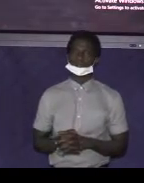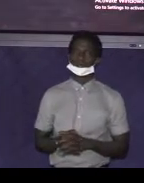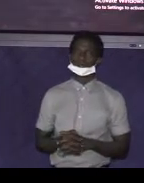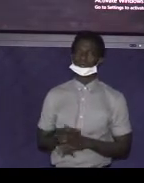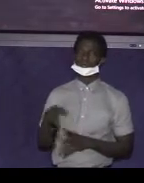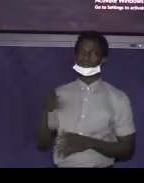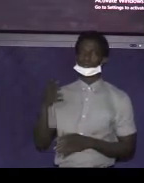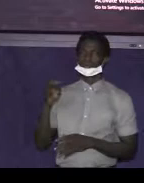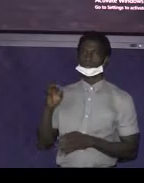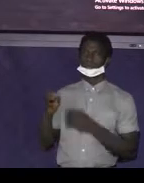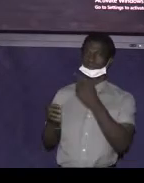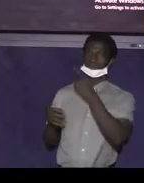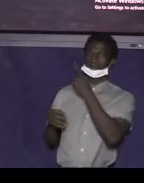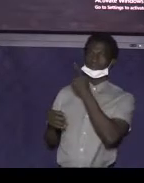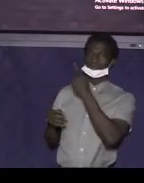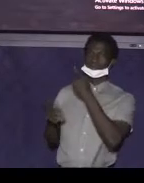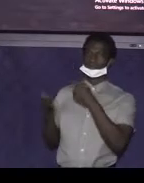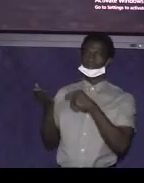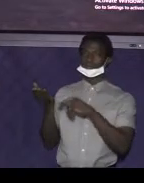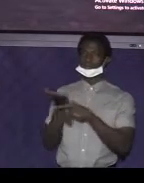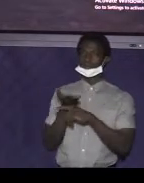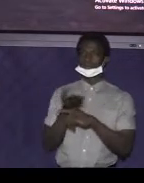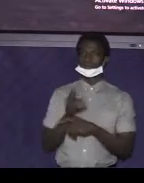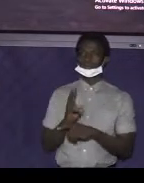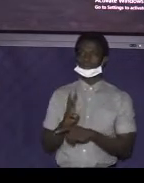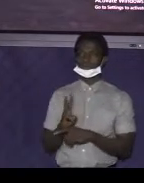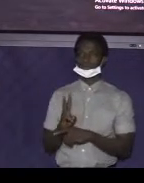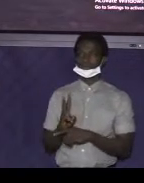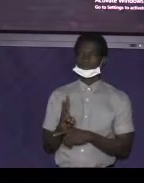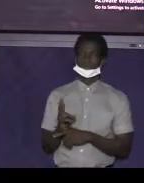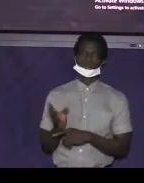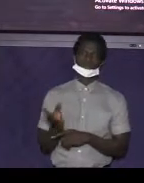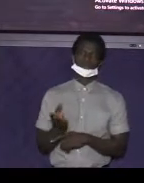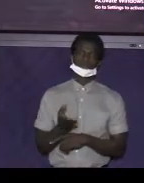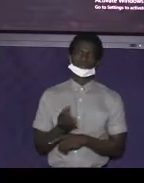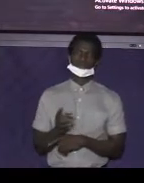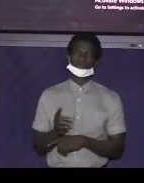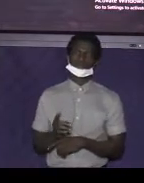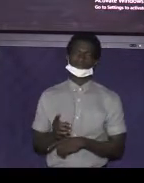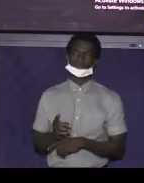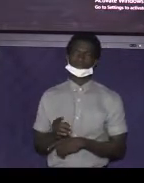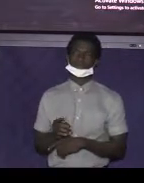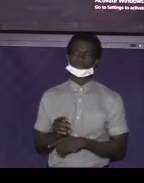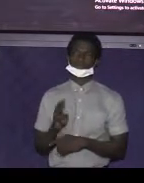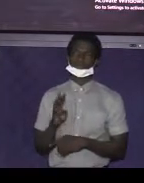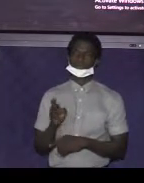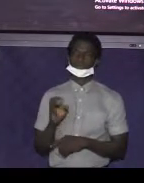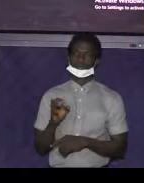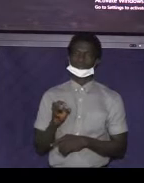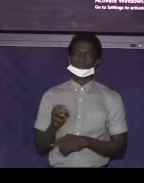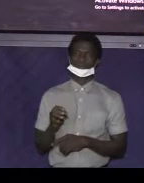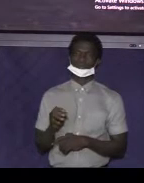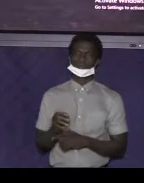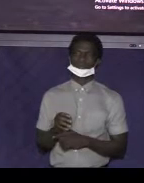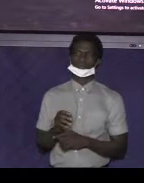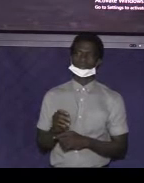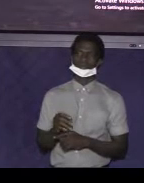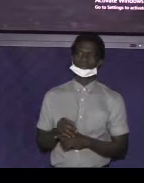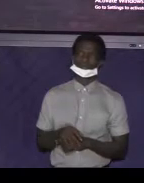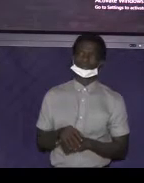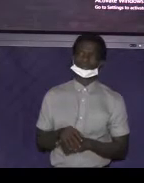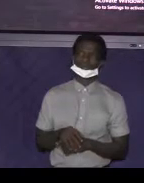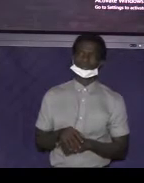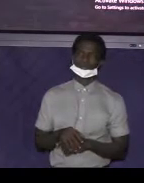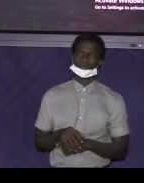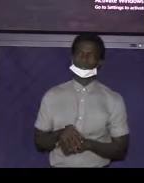Now 400 divided by 2.5 is the same as saying 400